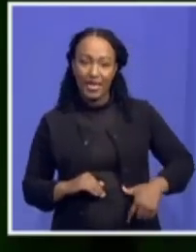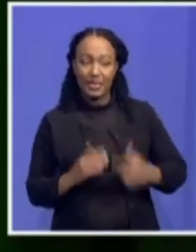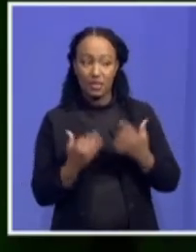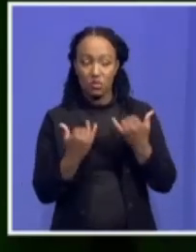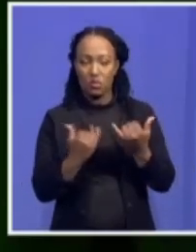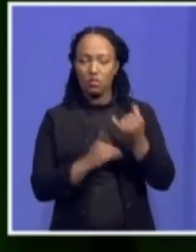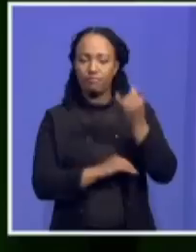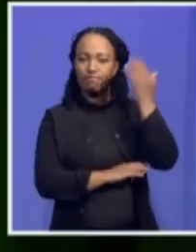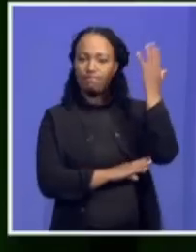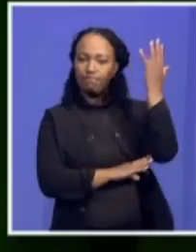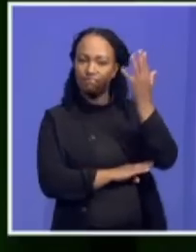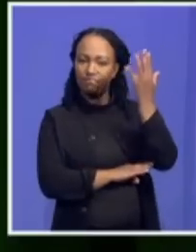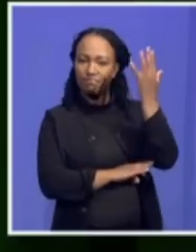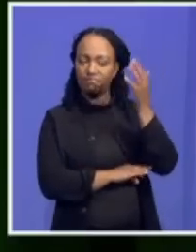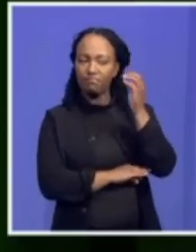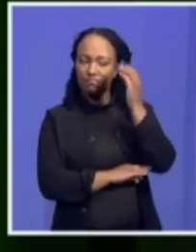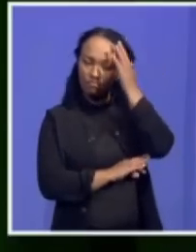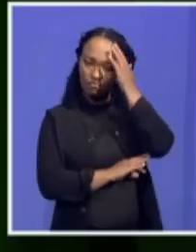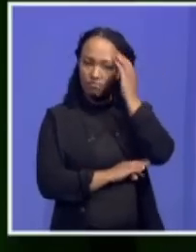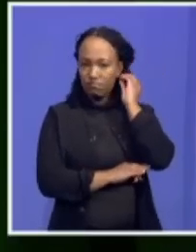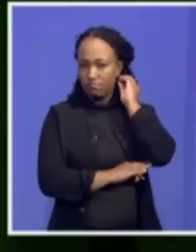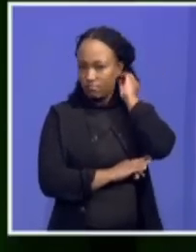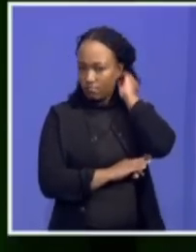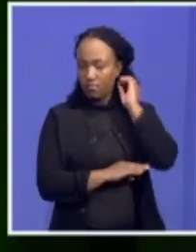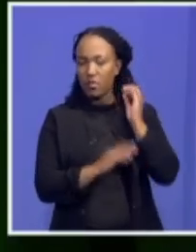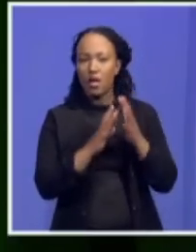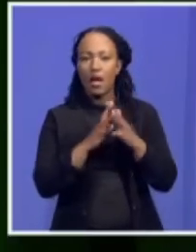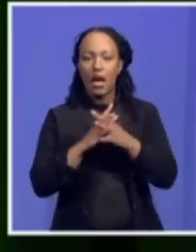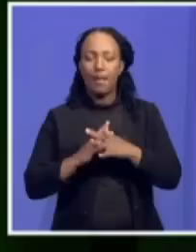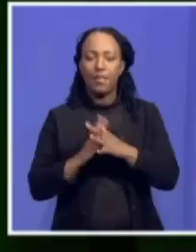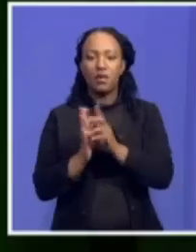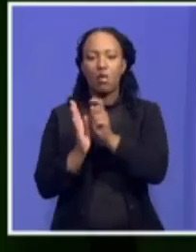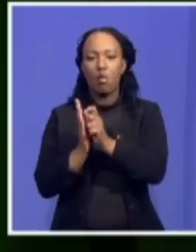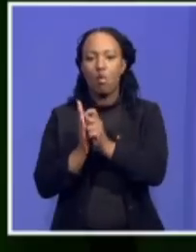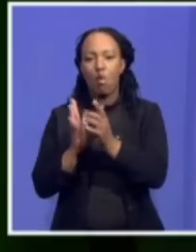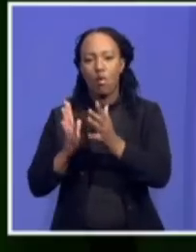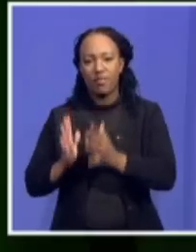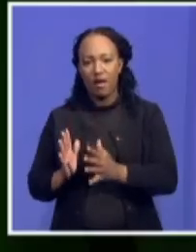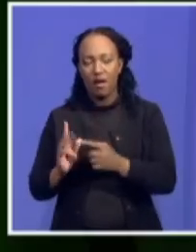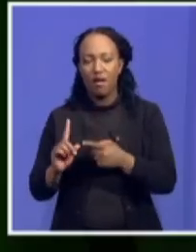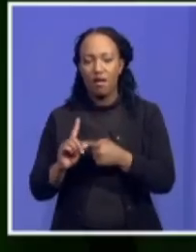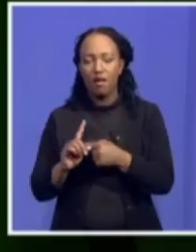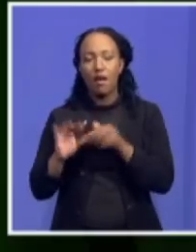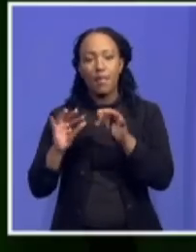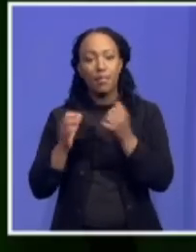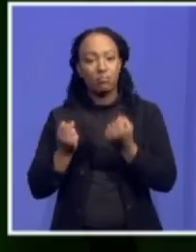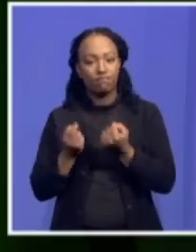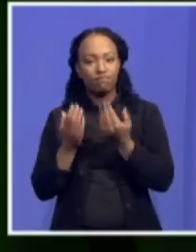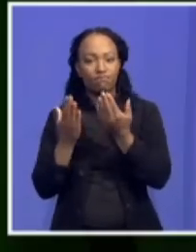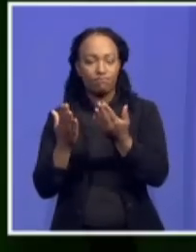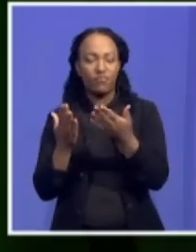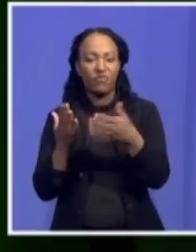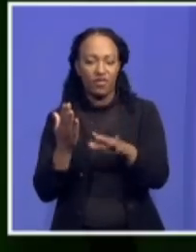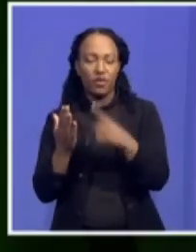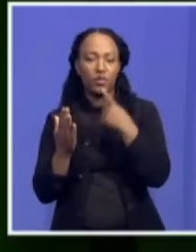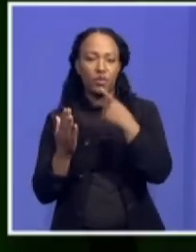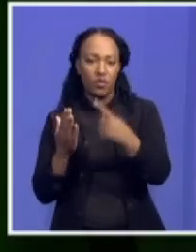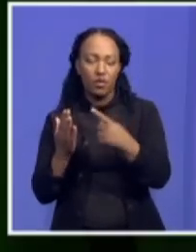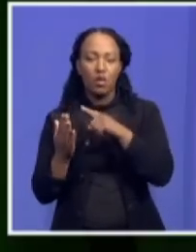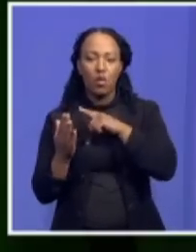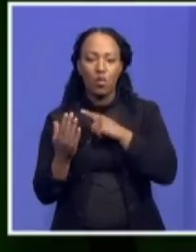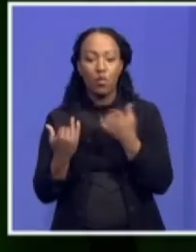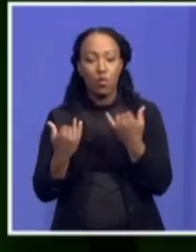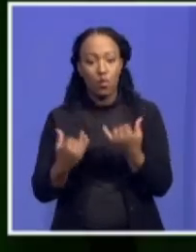morning remind us of what an American author and public servant once said, which is, we inhabit